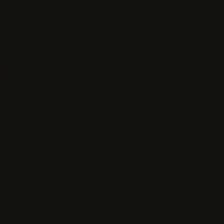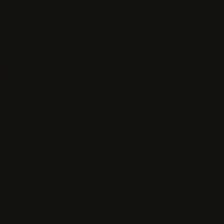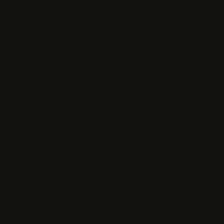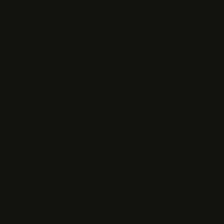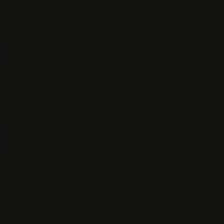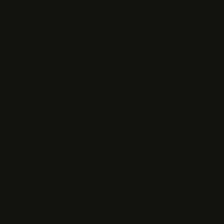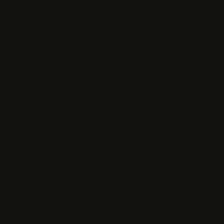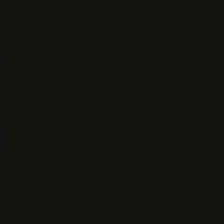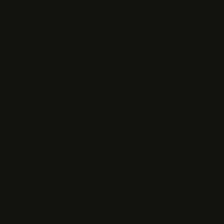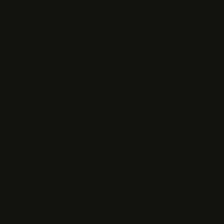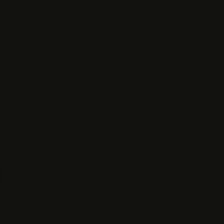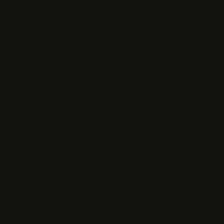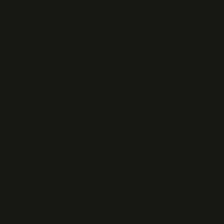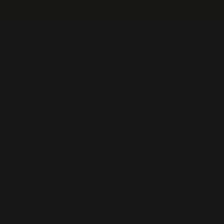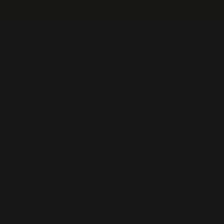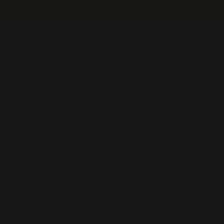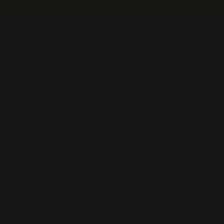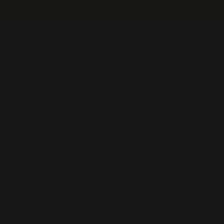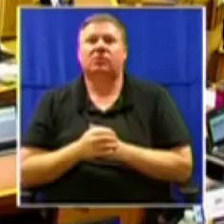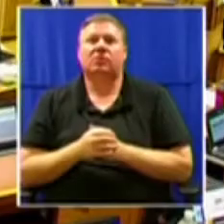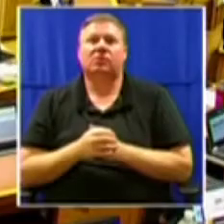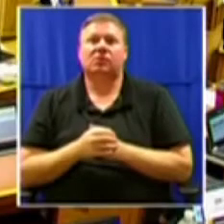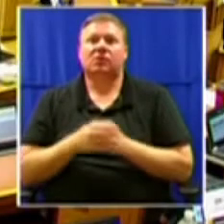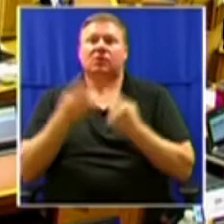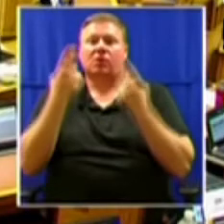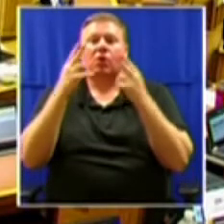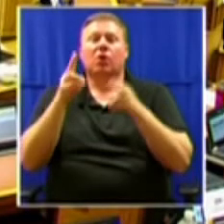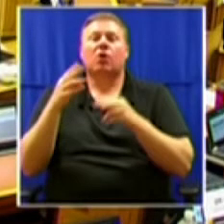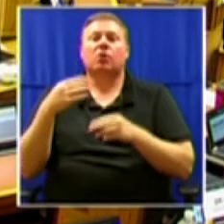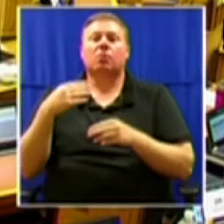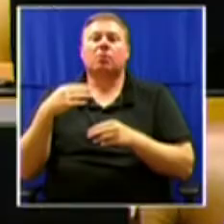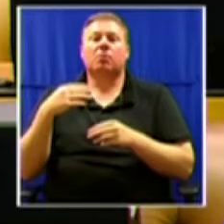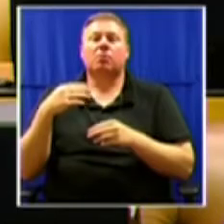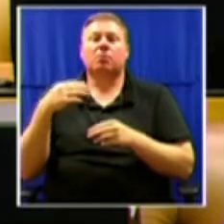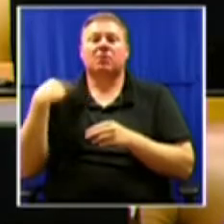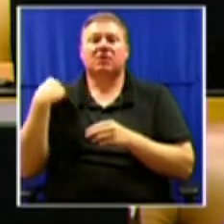lost their loved ones? The Honourable Minister.